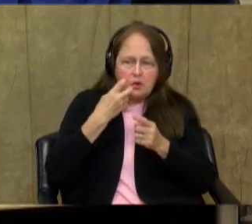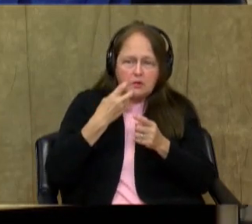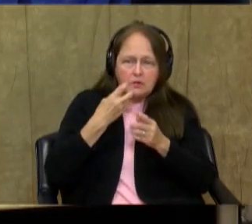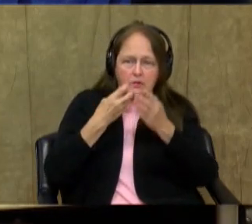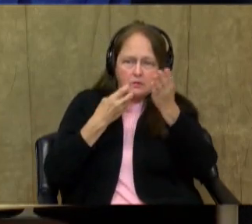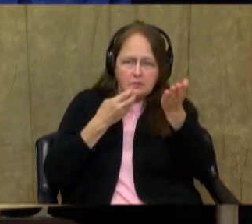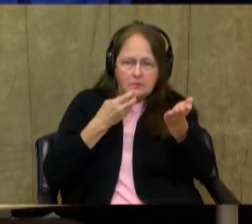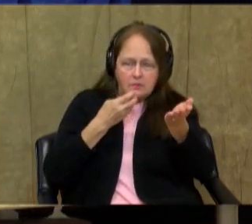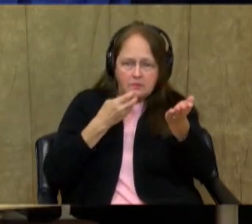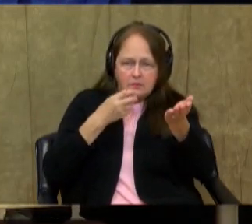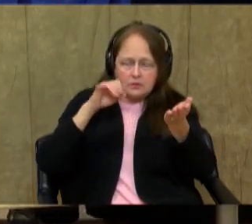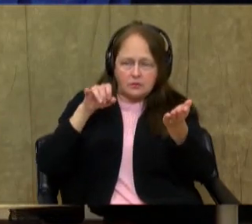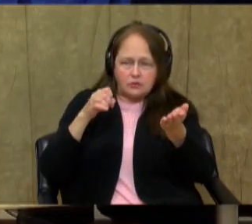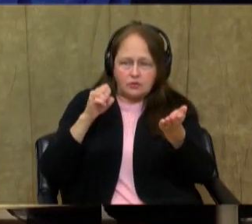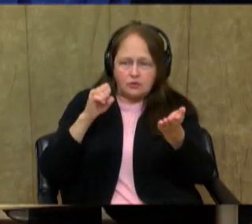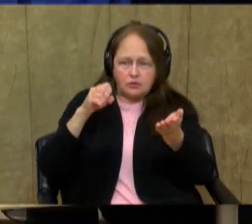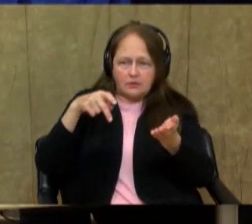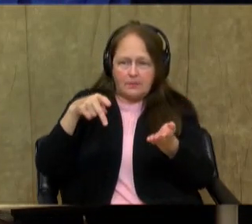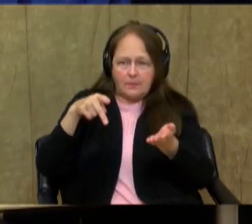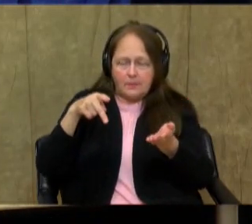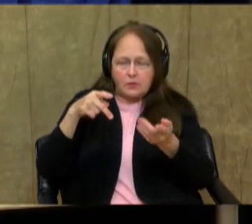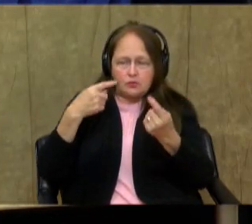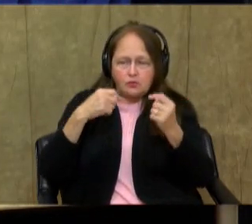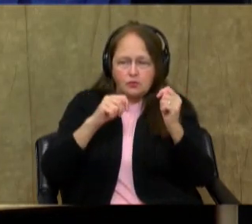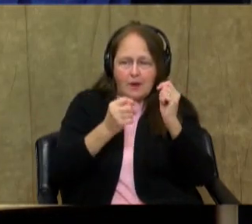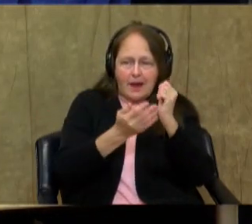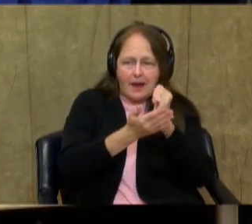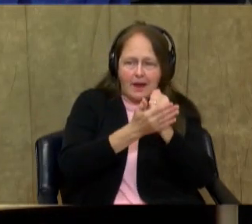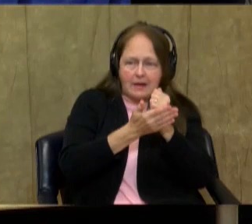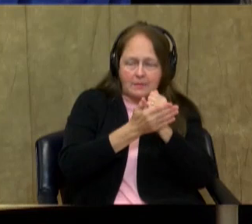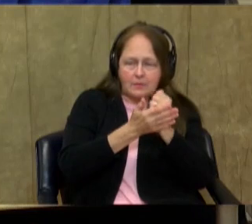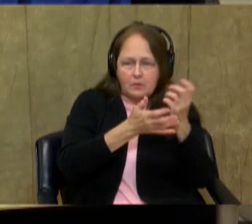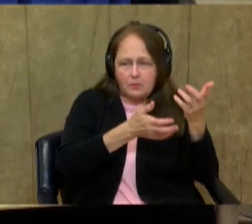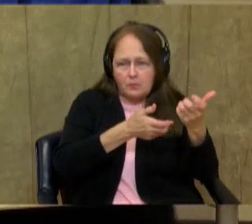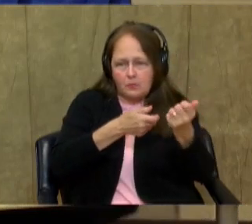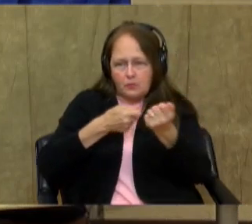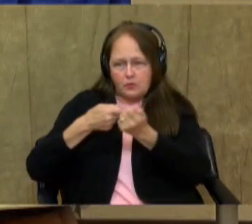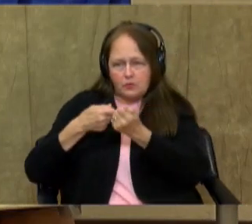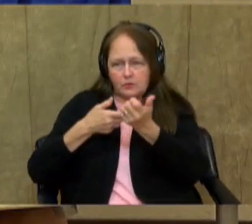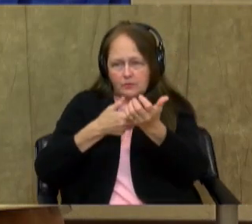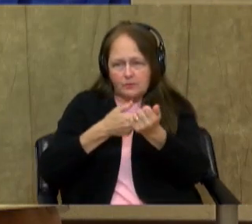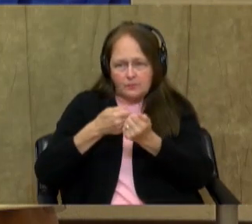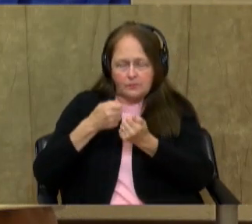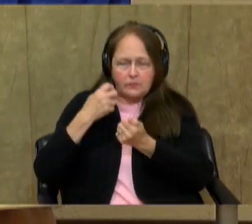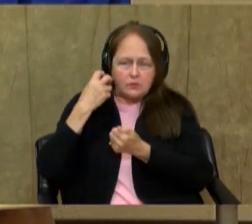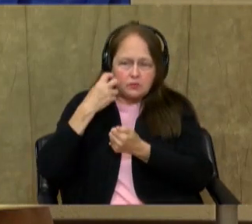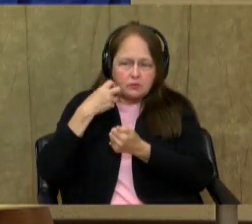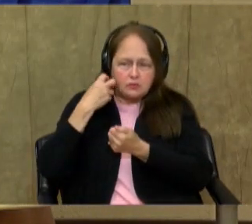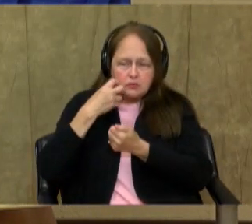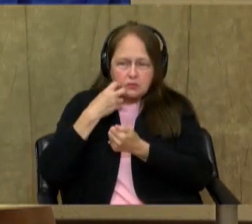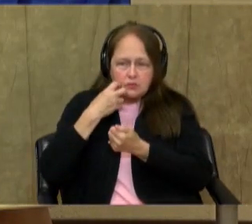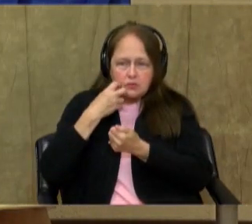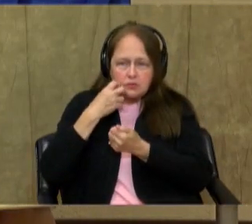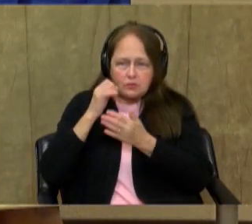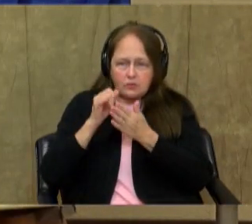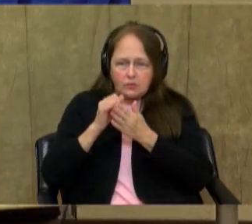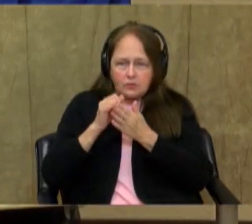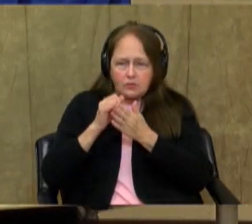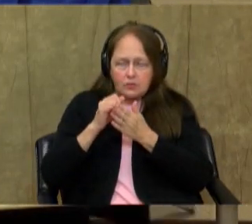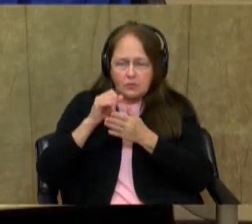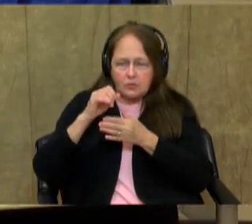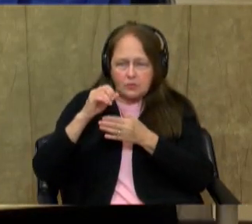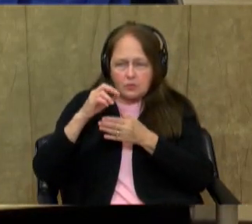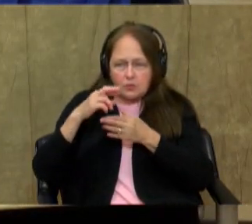Secondly, the Jeep is trying to help the truck get out. It's pulling the truck. You can barely see, but there's actually a rope attached